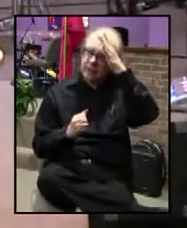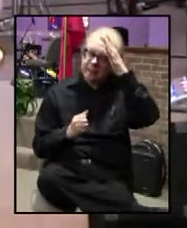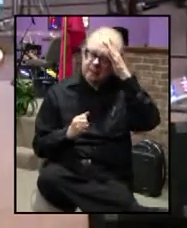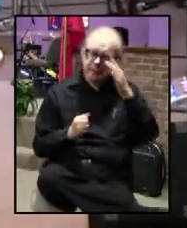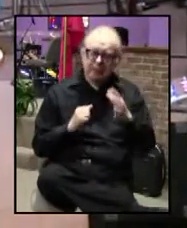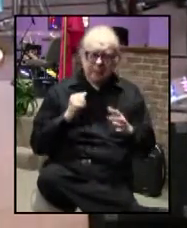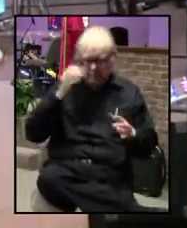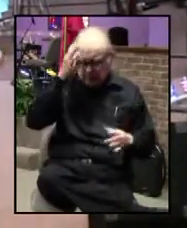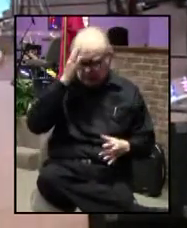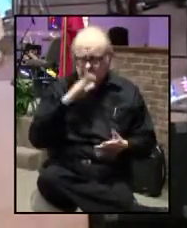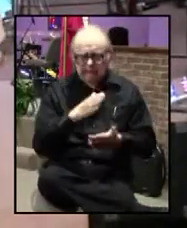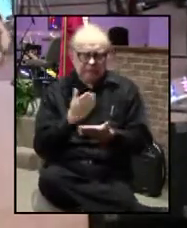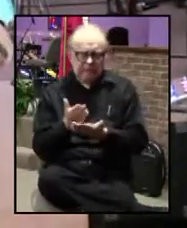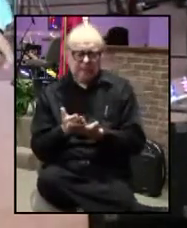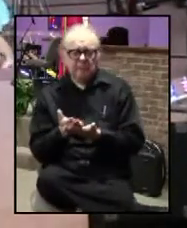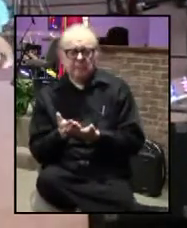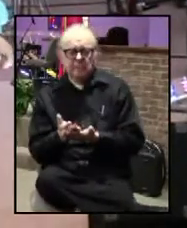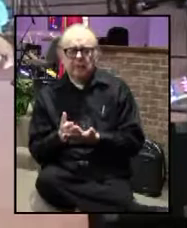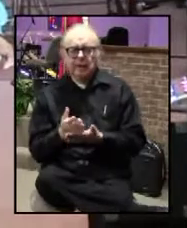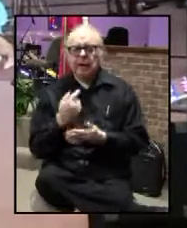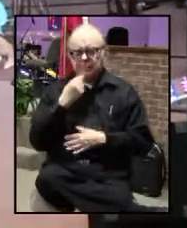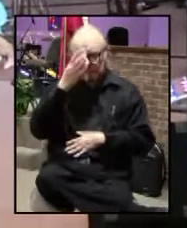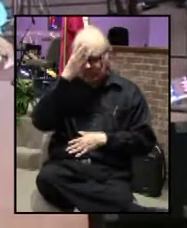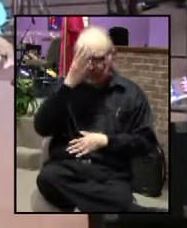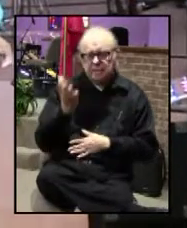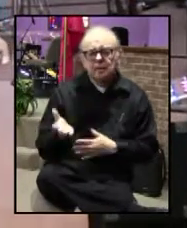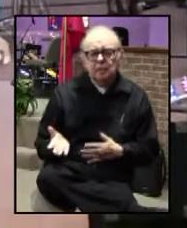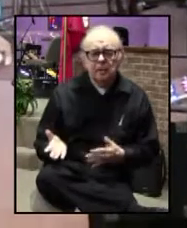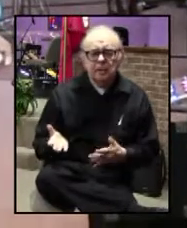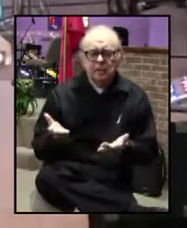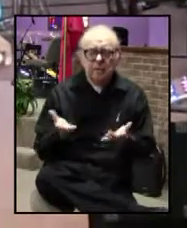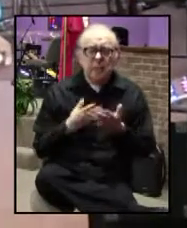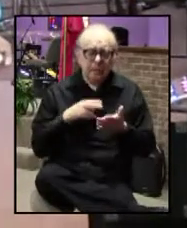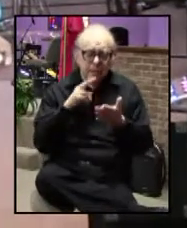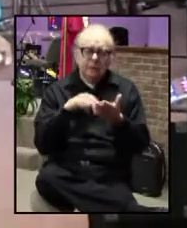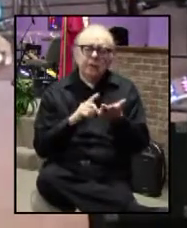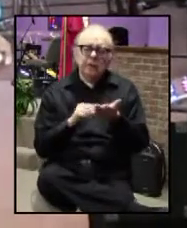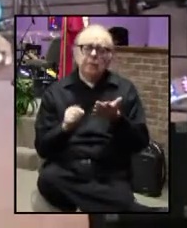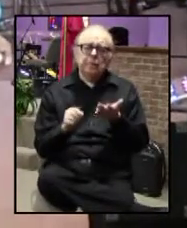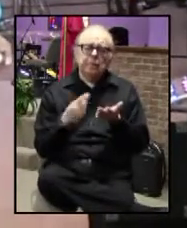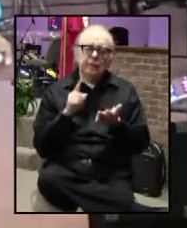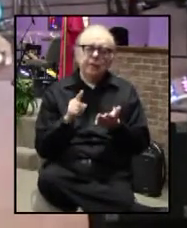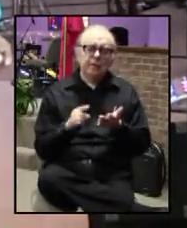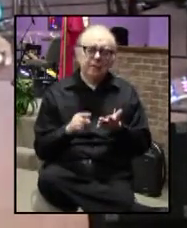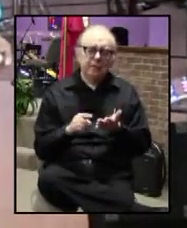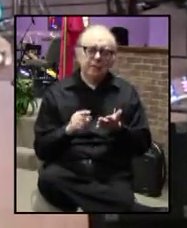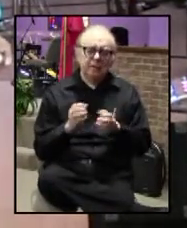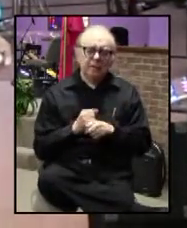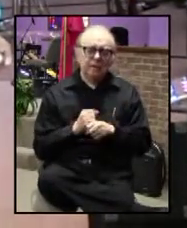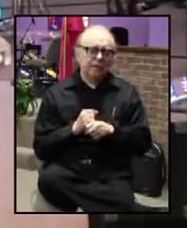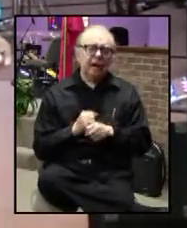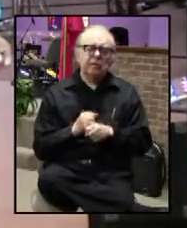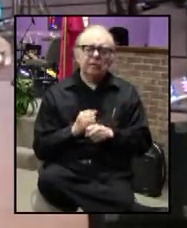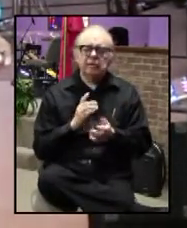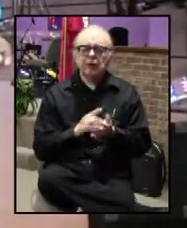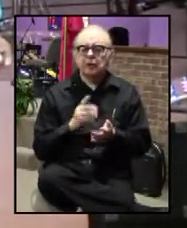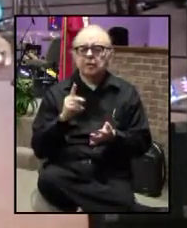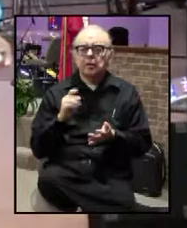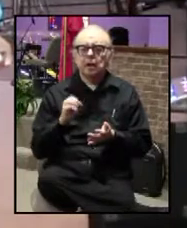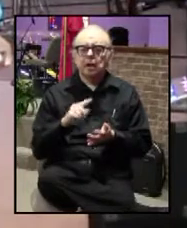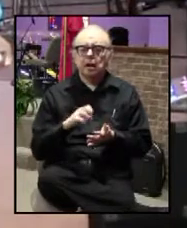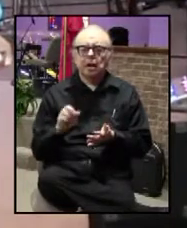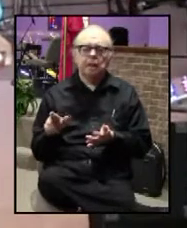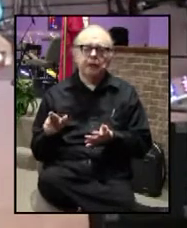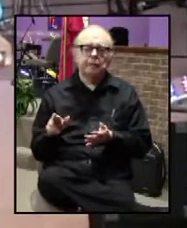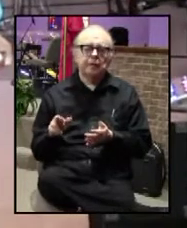he's laying there, and I said, Dad, you want me to read the newspaper for you? I've got you Dr. Pepper in a